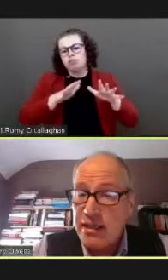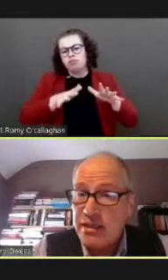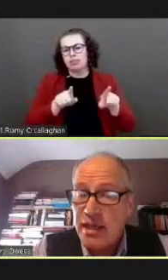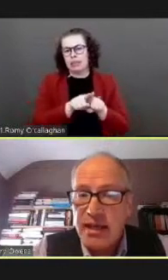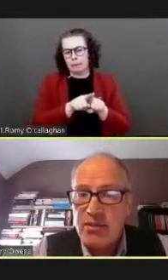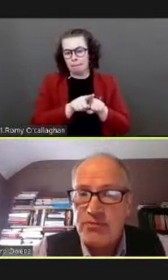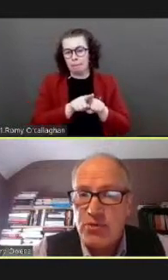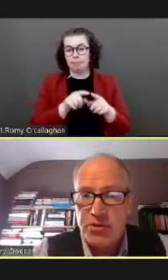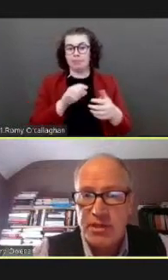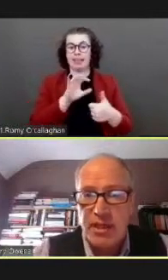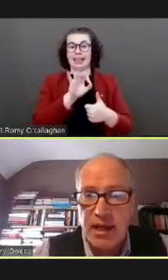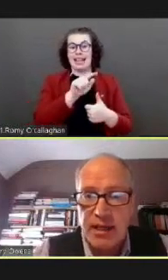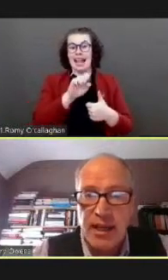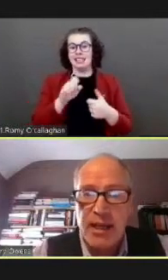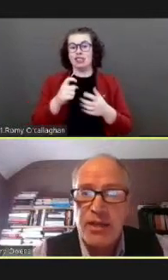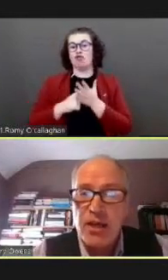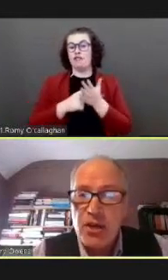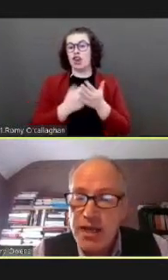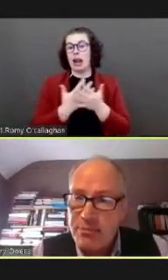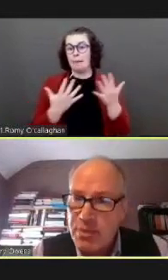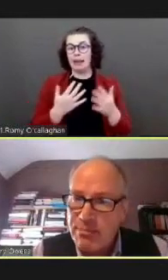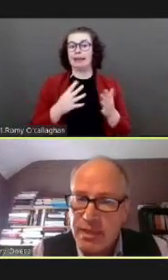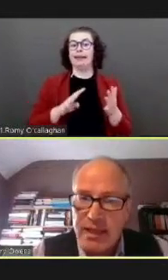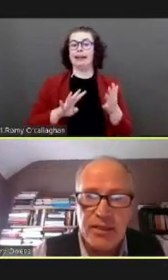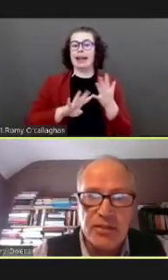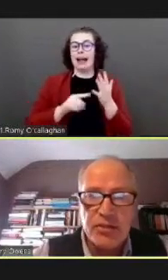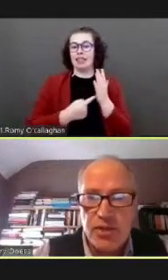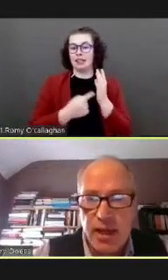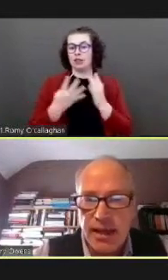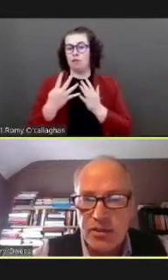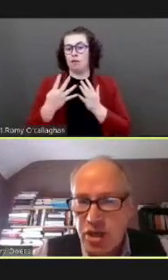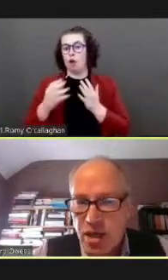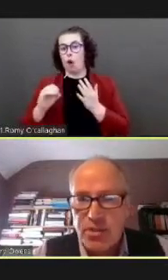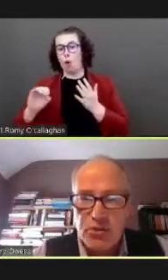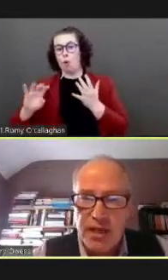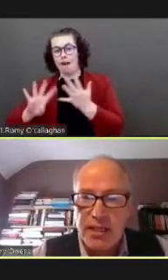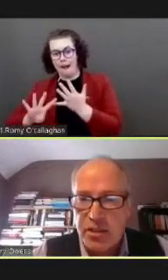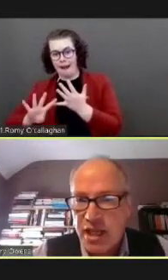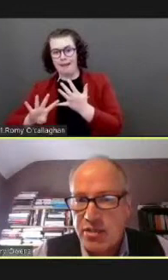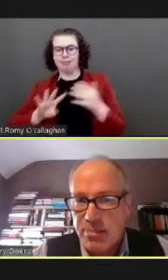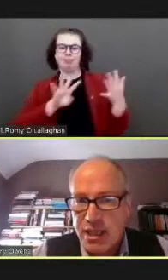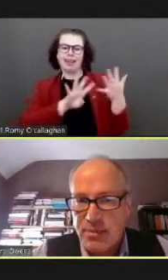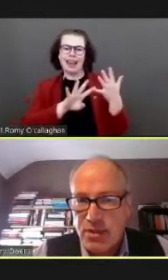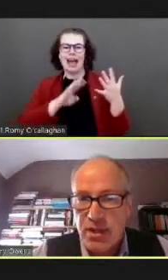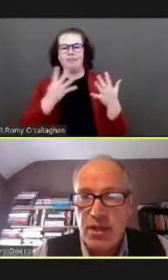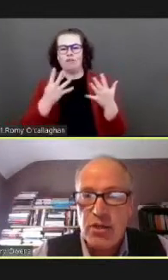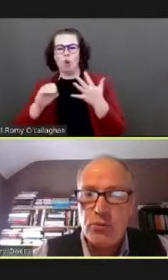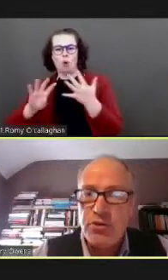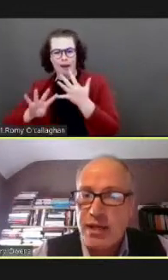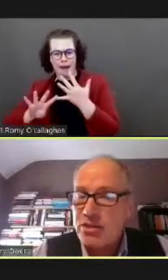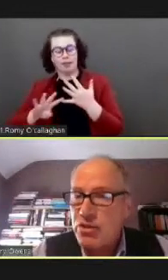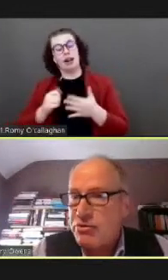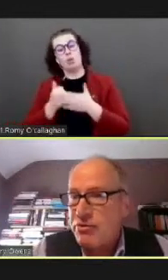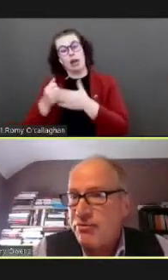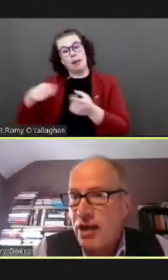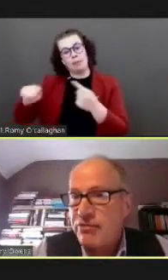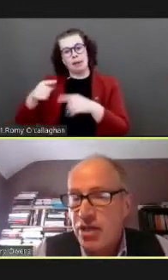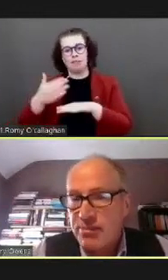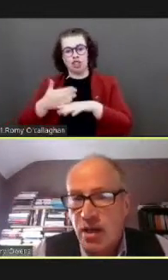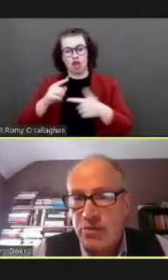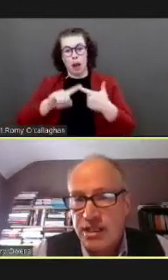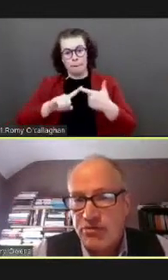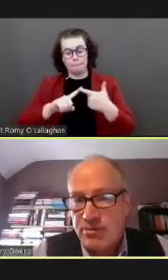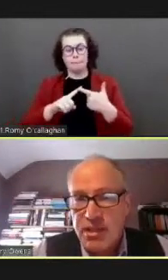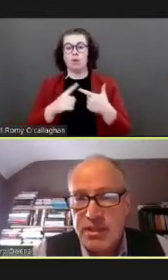for gate, 9,409. And we help people get jobs, training, education, placements.